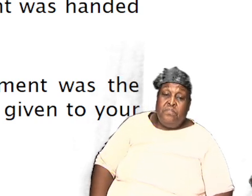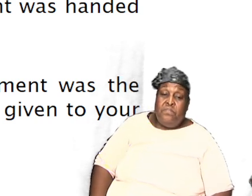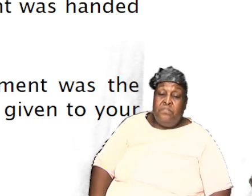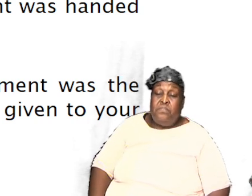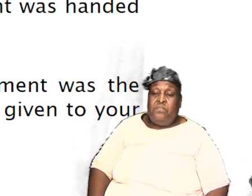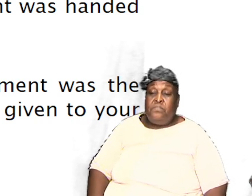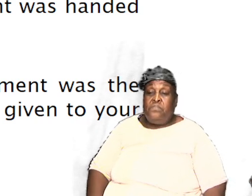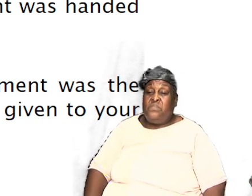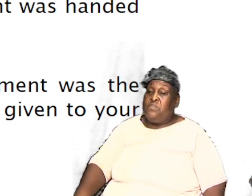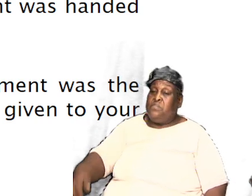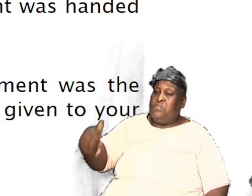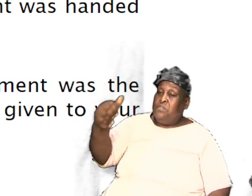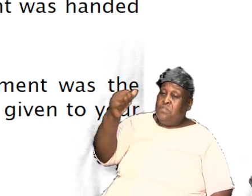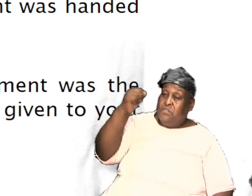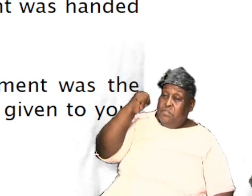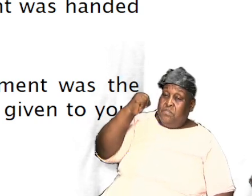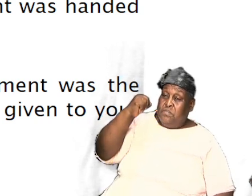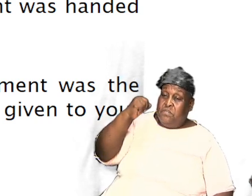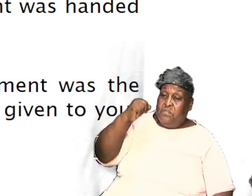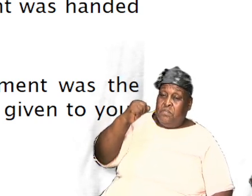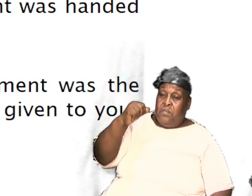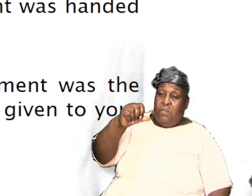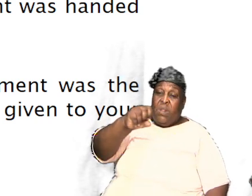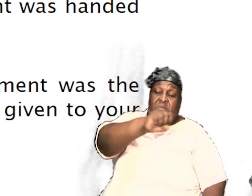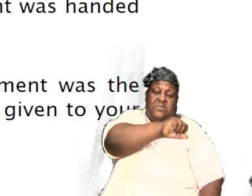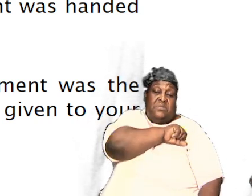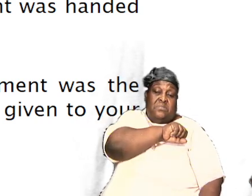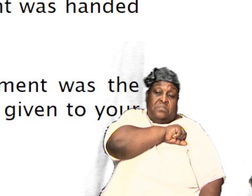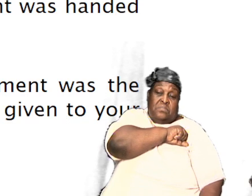So the rejection of God